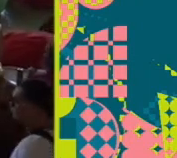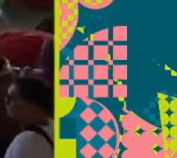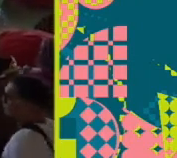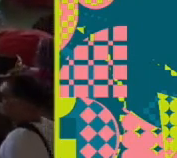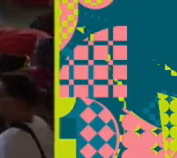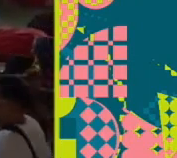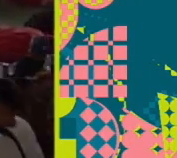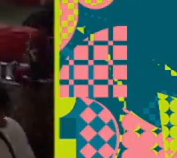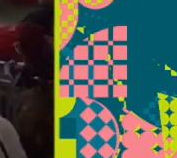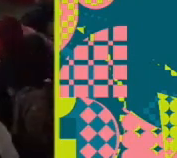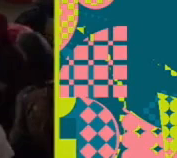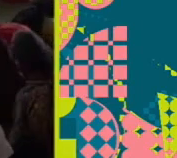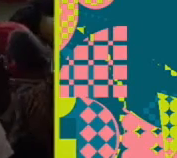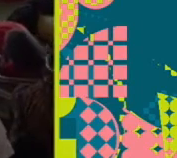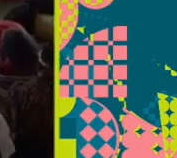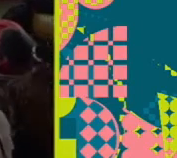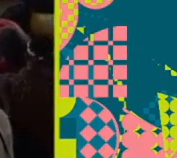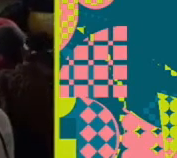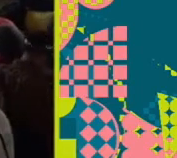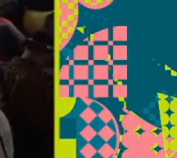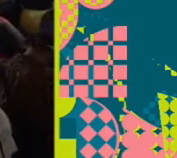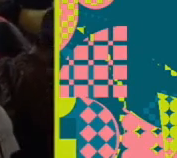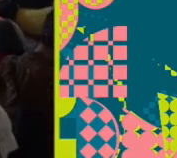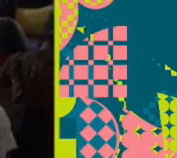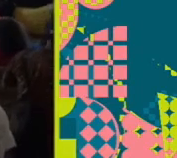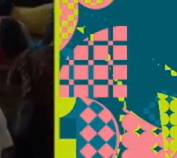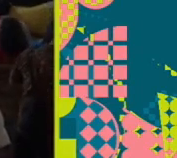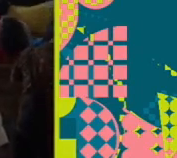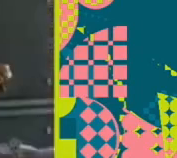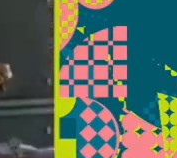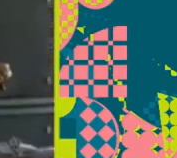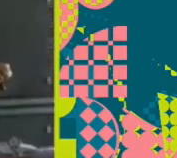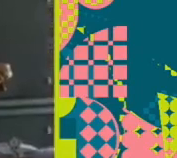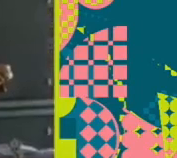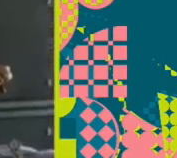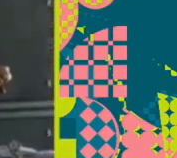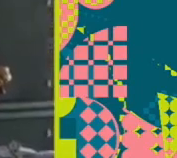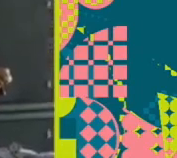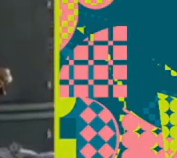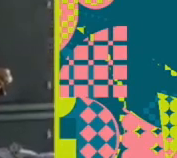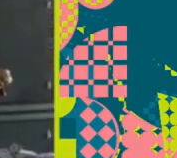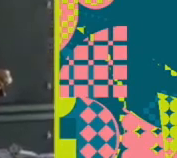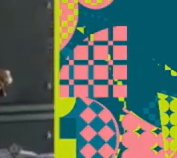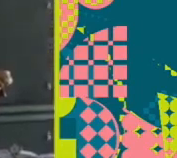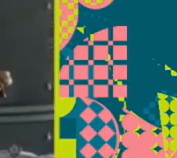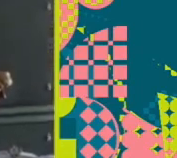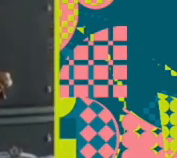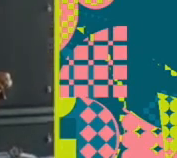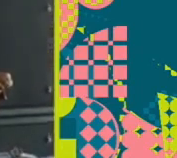Indeed. All right. Let's continue our summit, ladies and gentlemen.